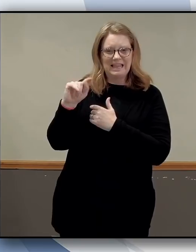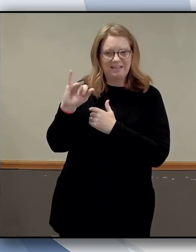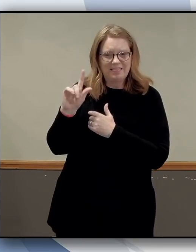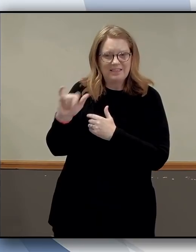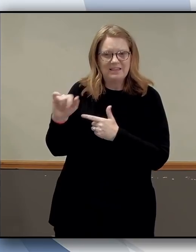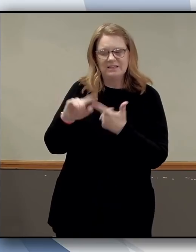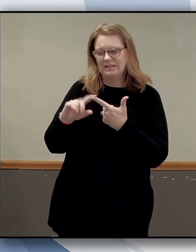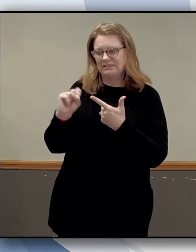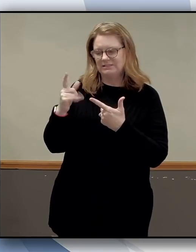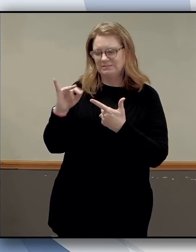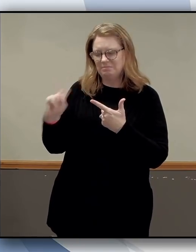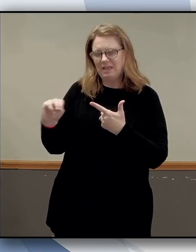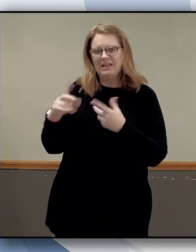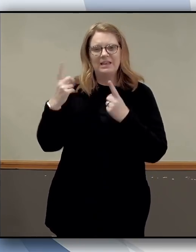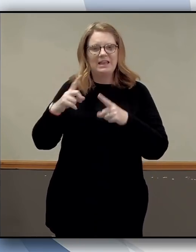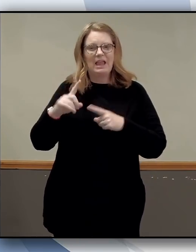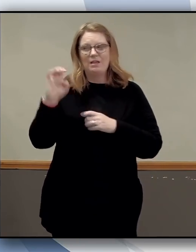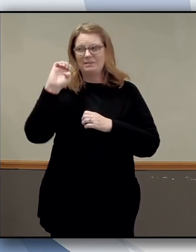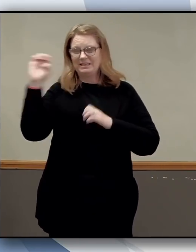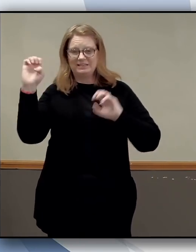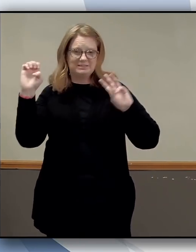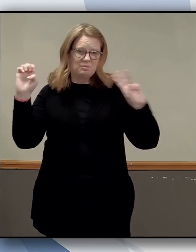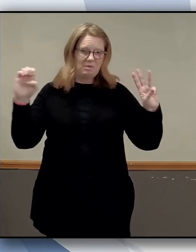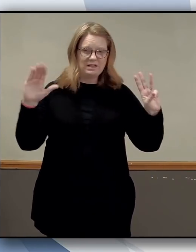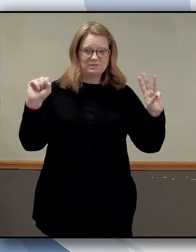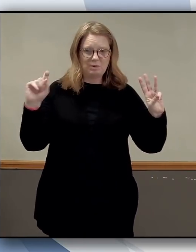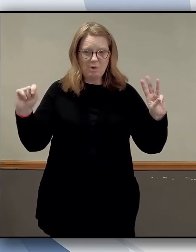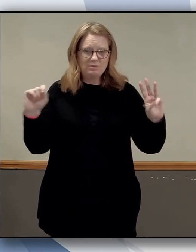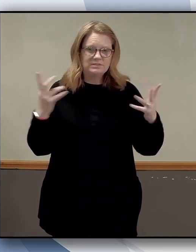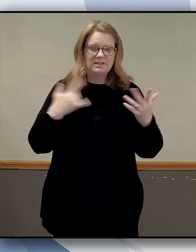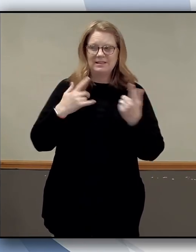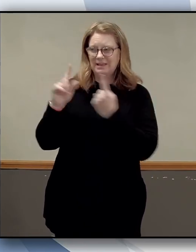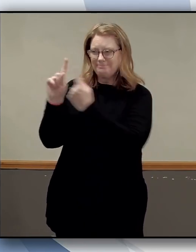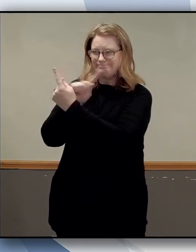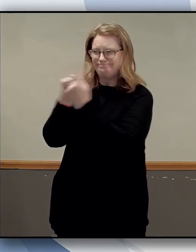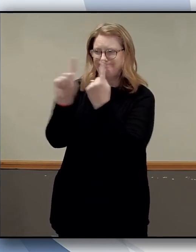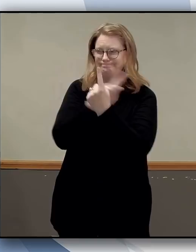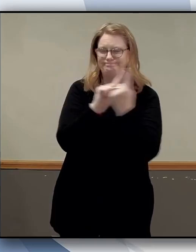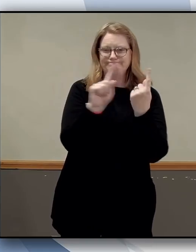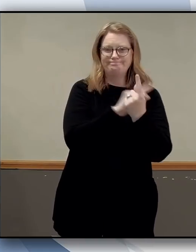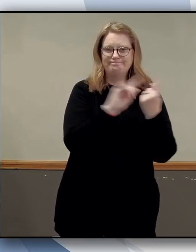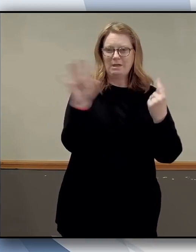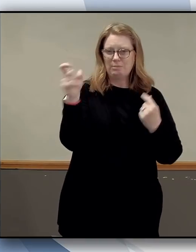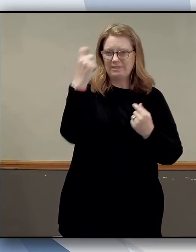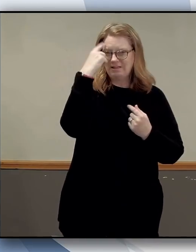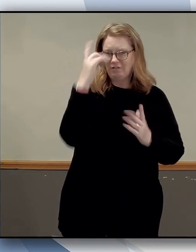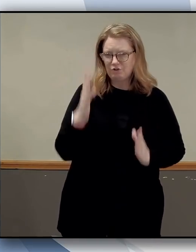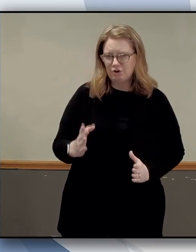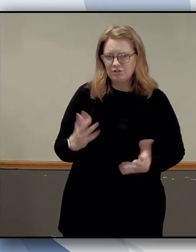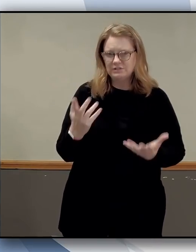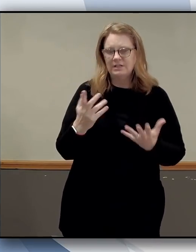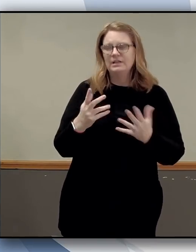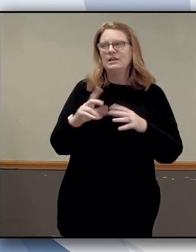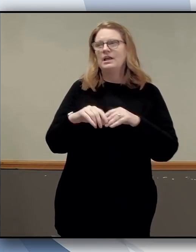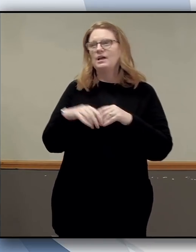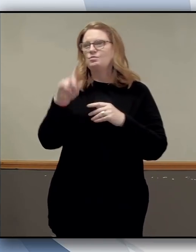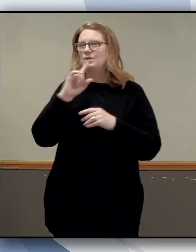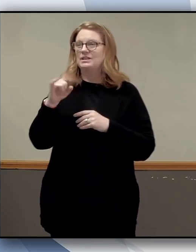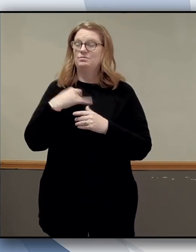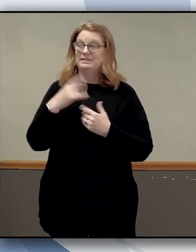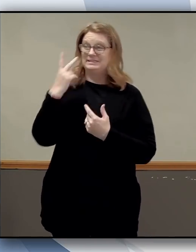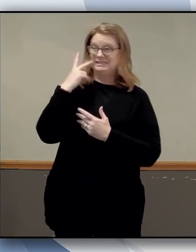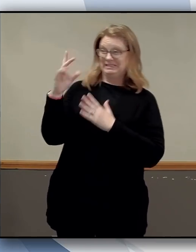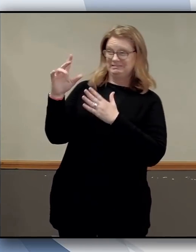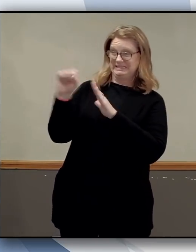both coasts. In the Northeast U.S., we watched, and I met with governors as part of our weekly governors meetings, where we saw states such